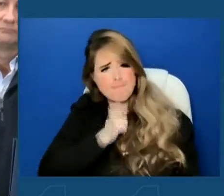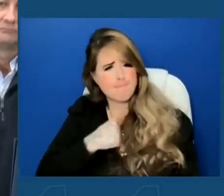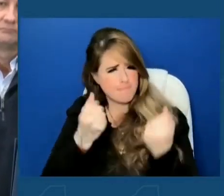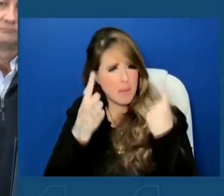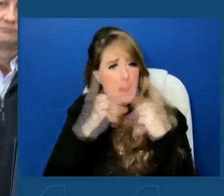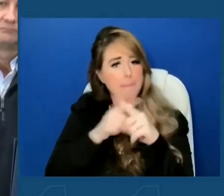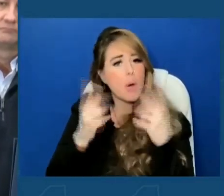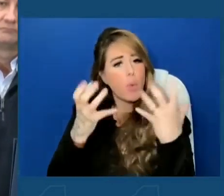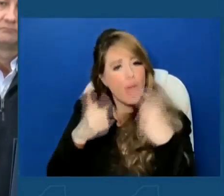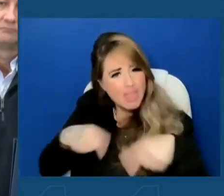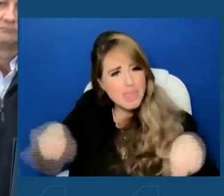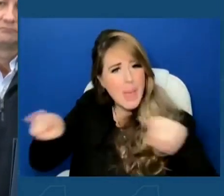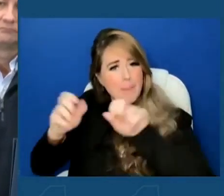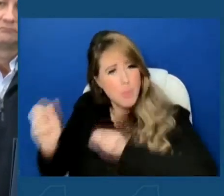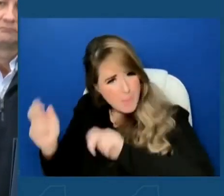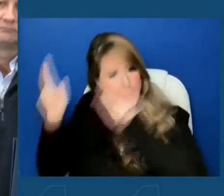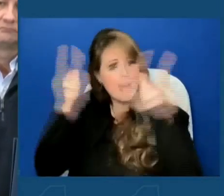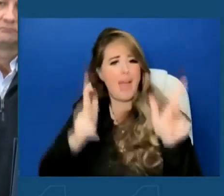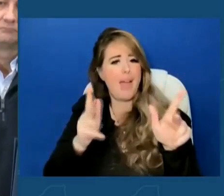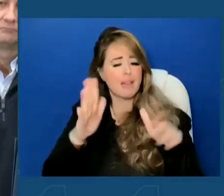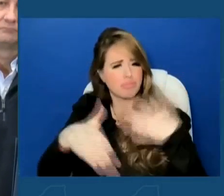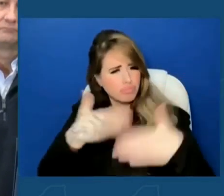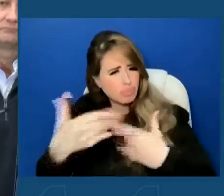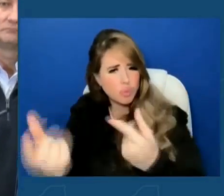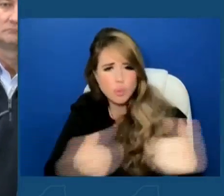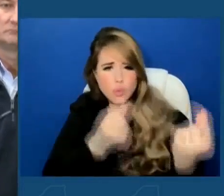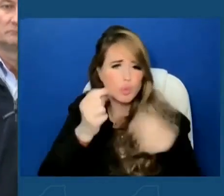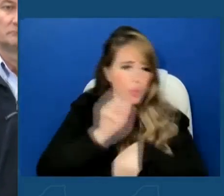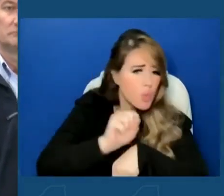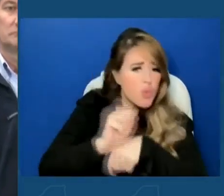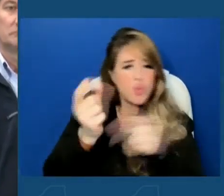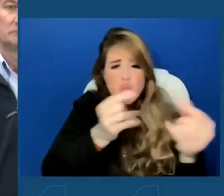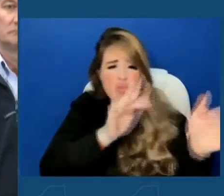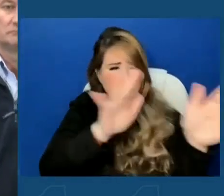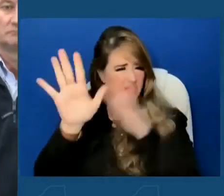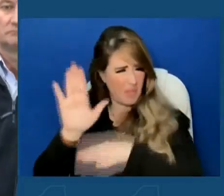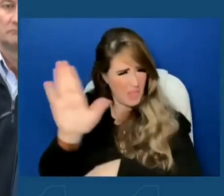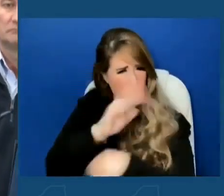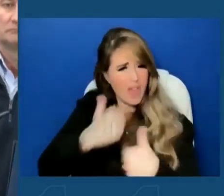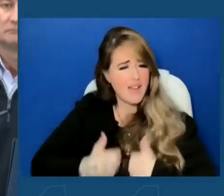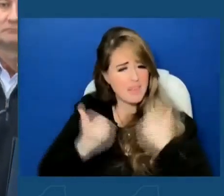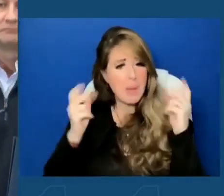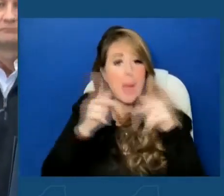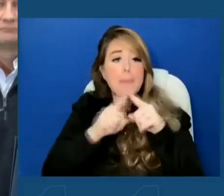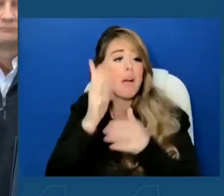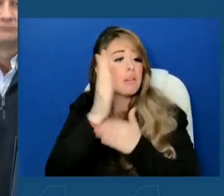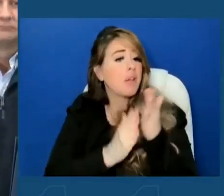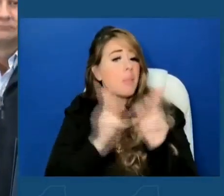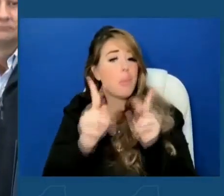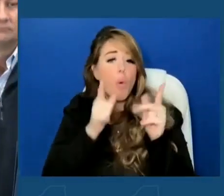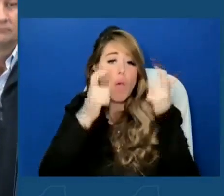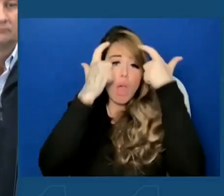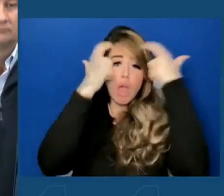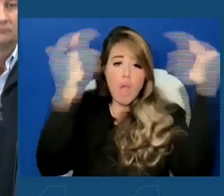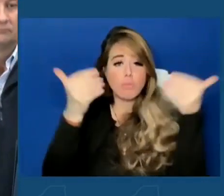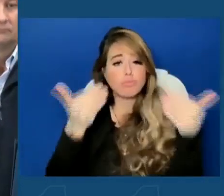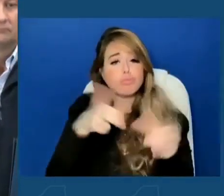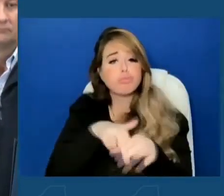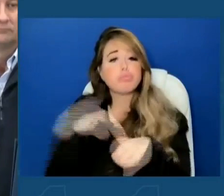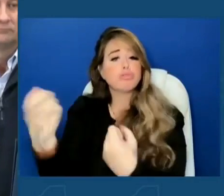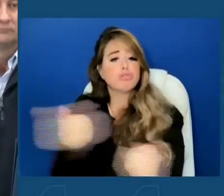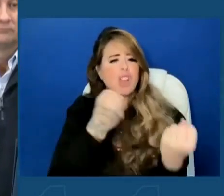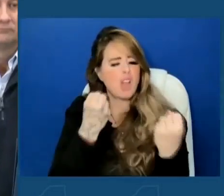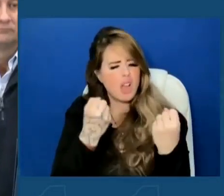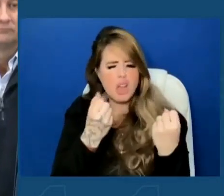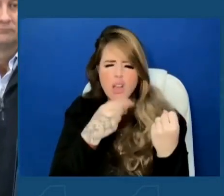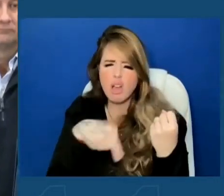back to life as normal as soon as possible. And those lawbreakers who are just ignoring our bans right now are standing in the way, and they're going to